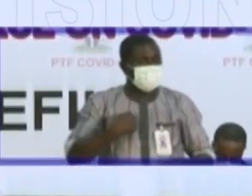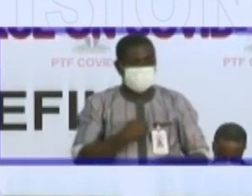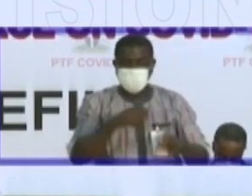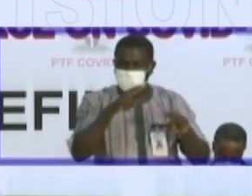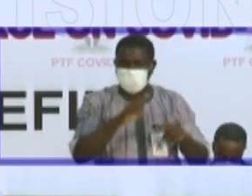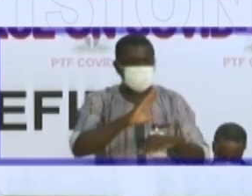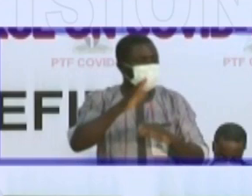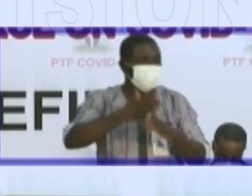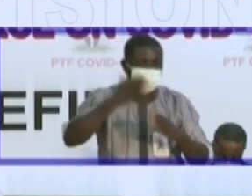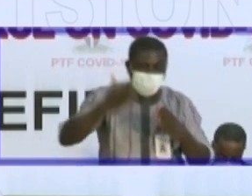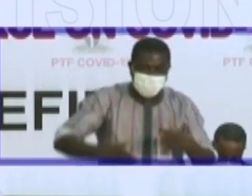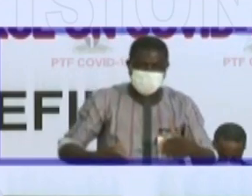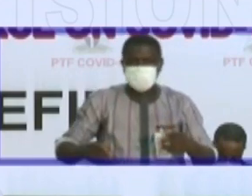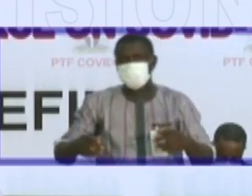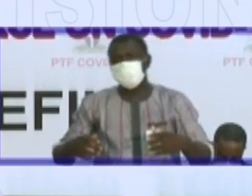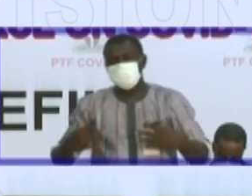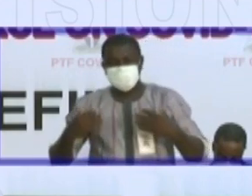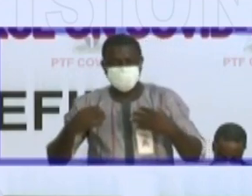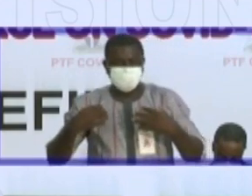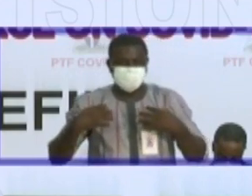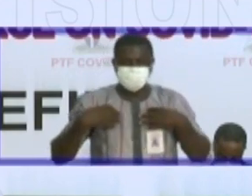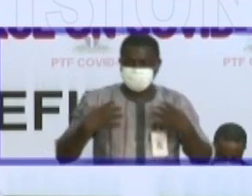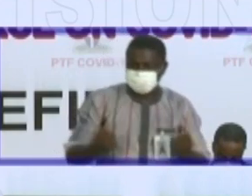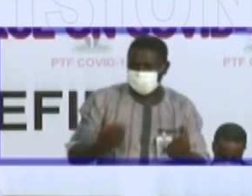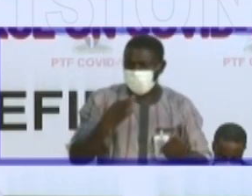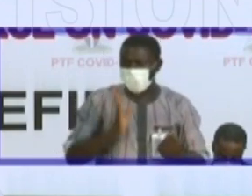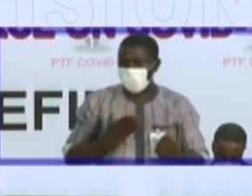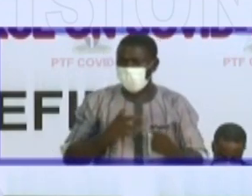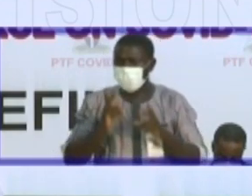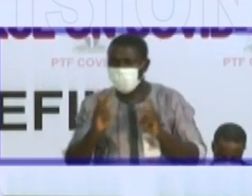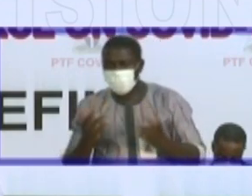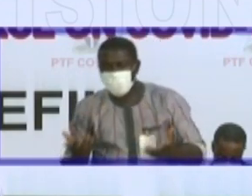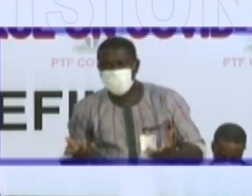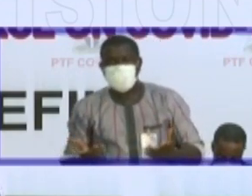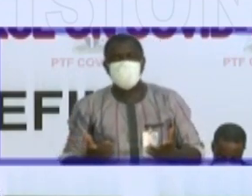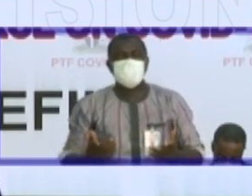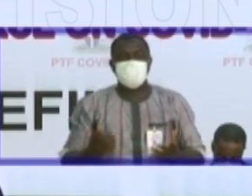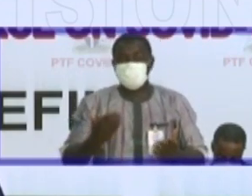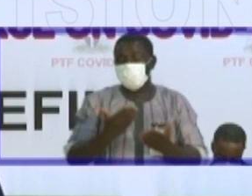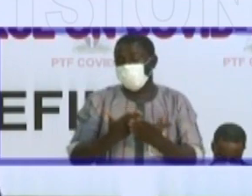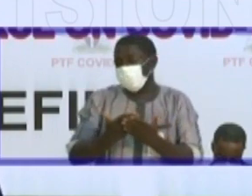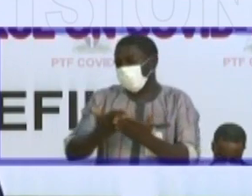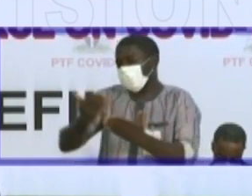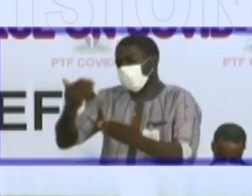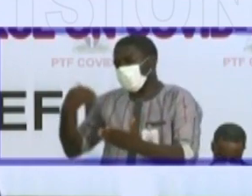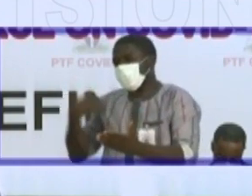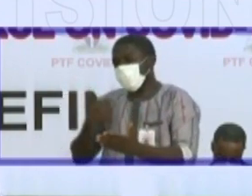total well-being of our people before we can arrive at a very